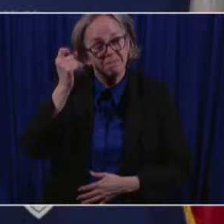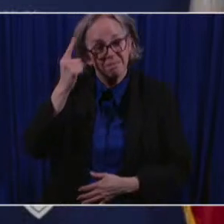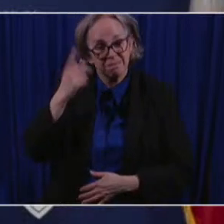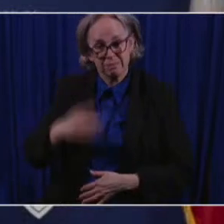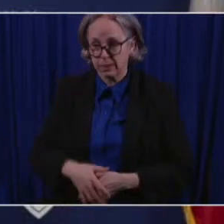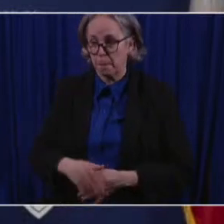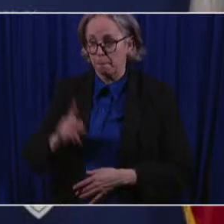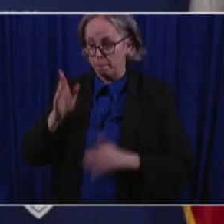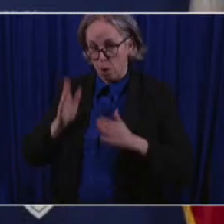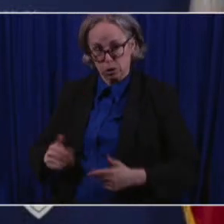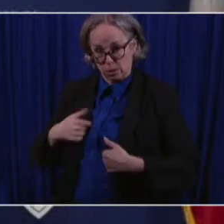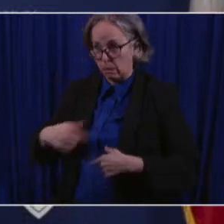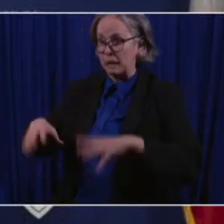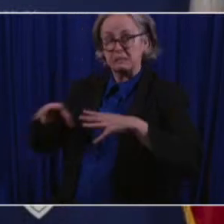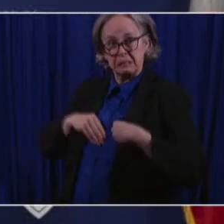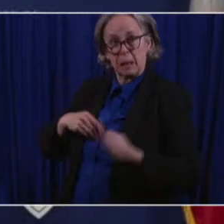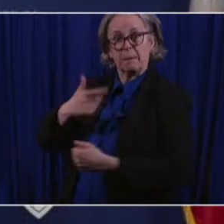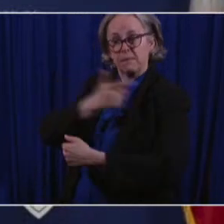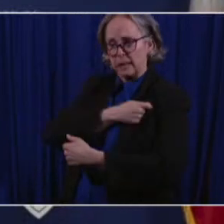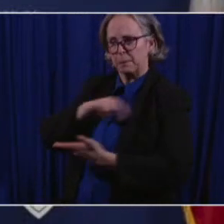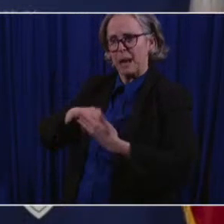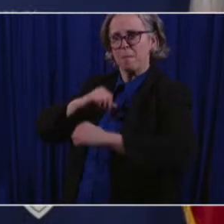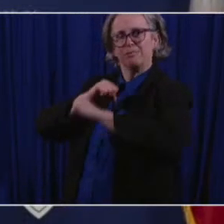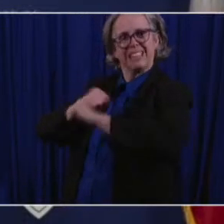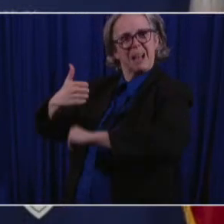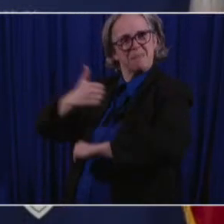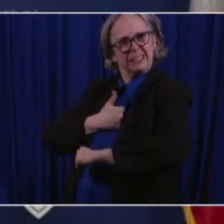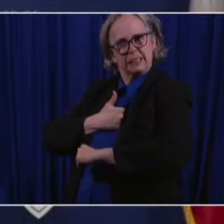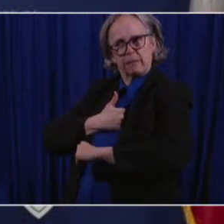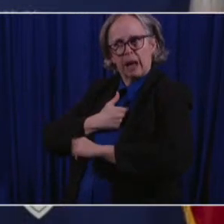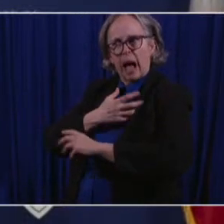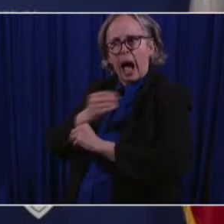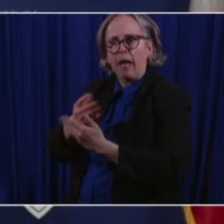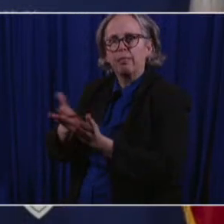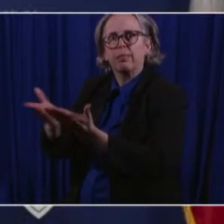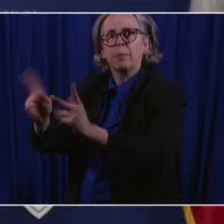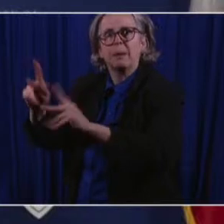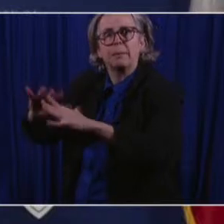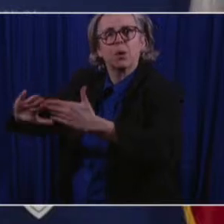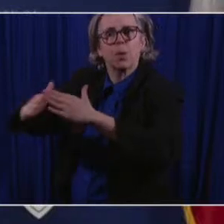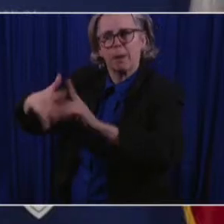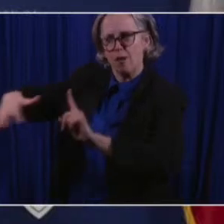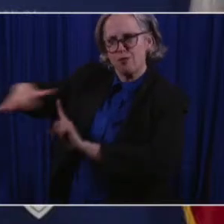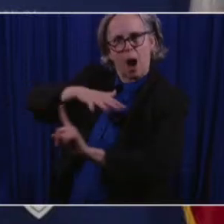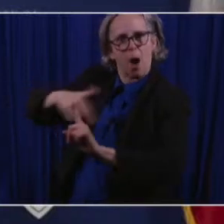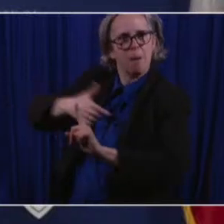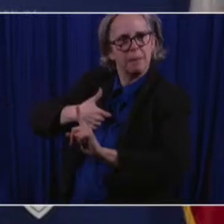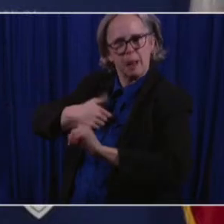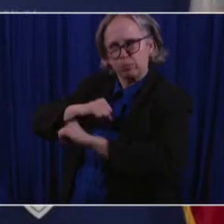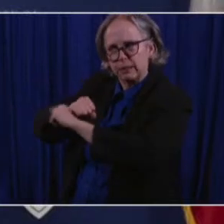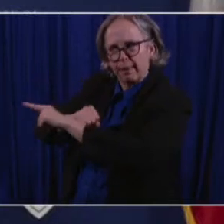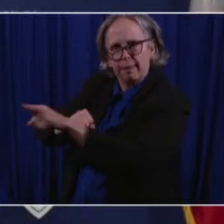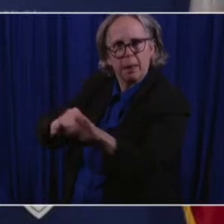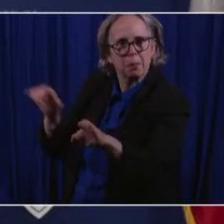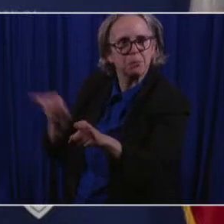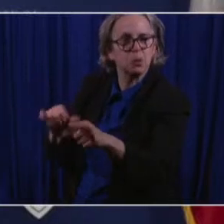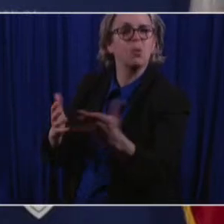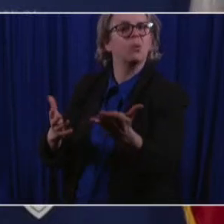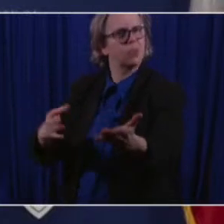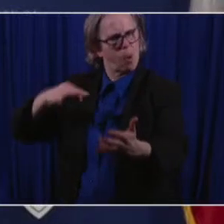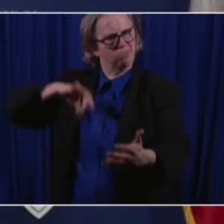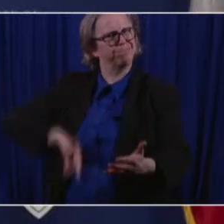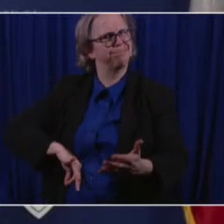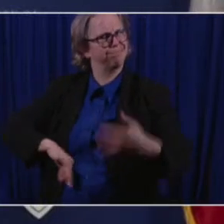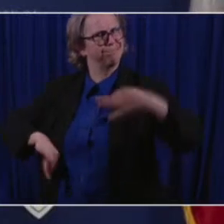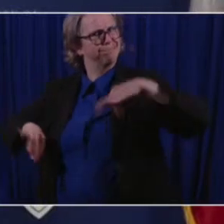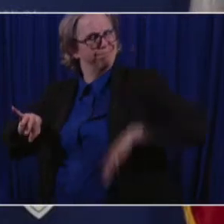the rest of us because it is going to slow this virus down. I hesitate to think where we would be in Ohio if we had